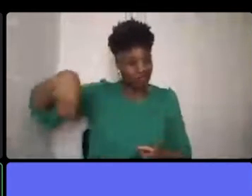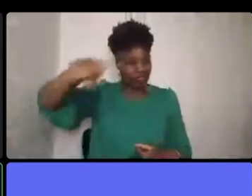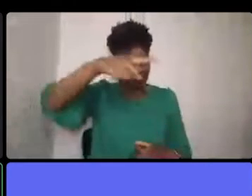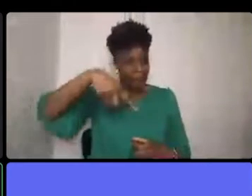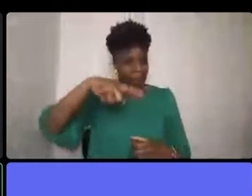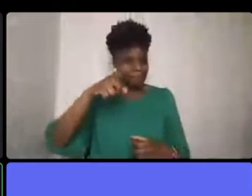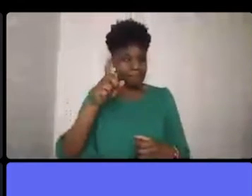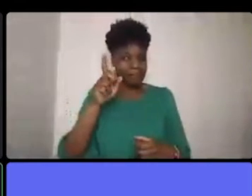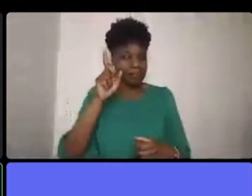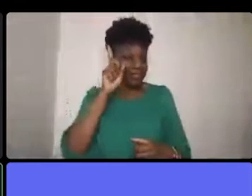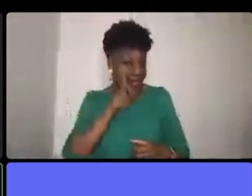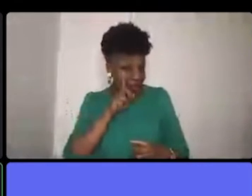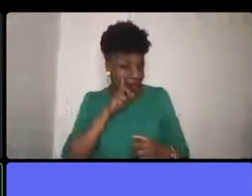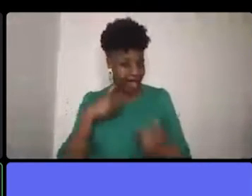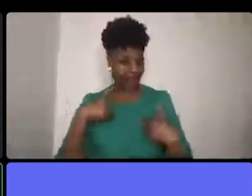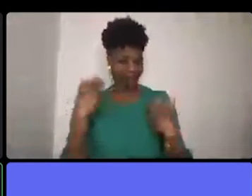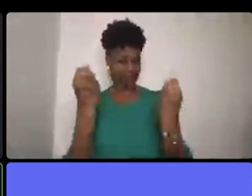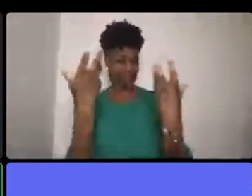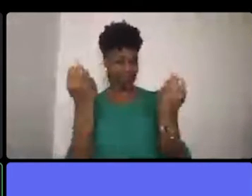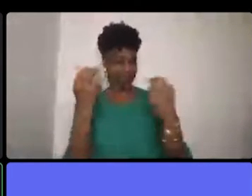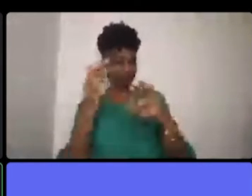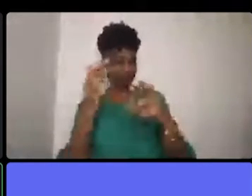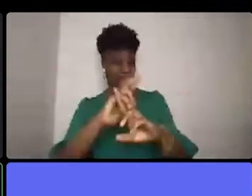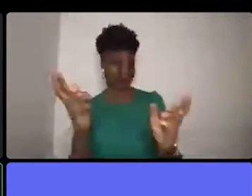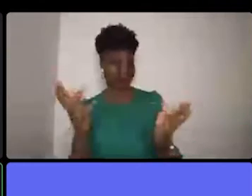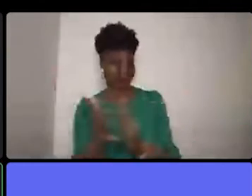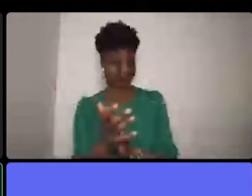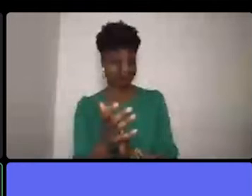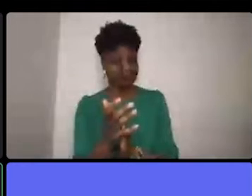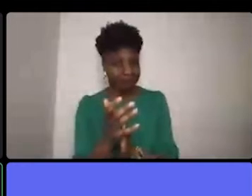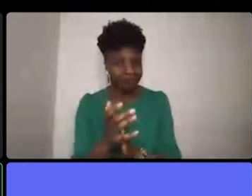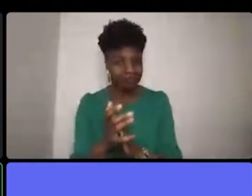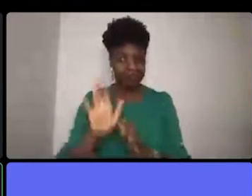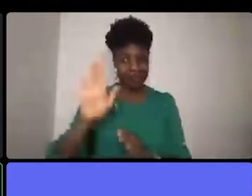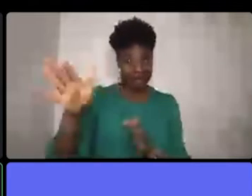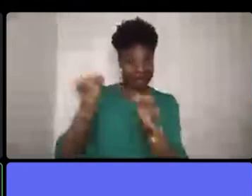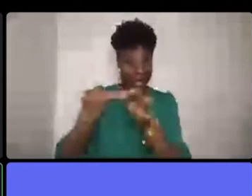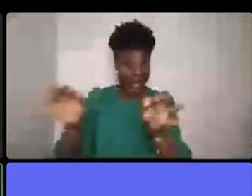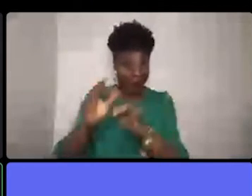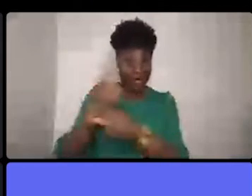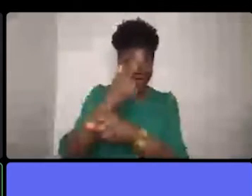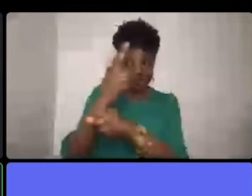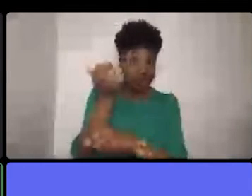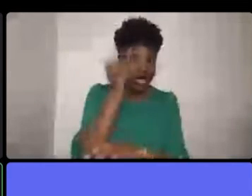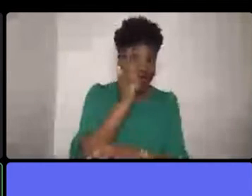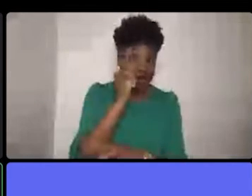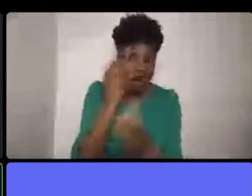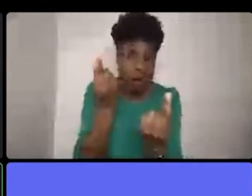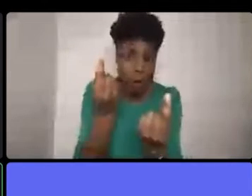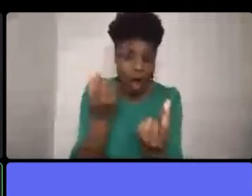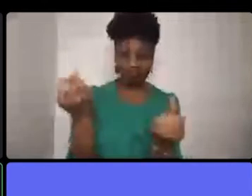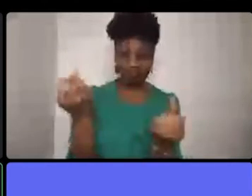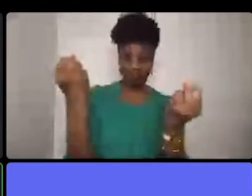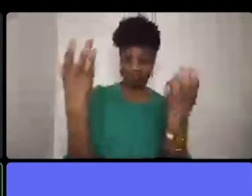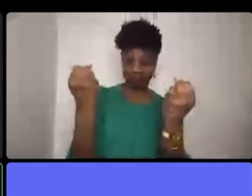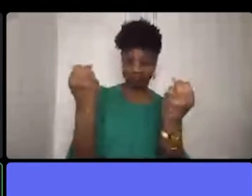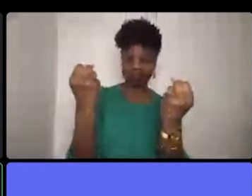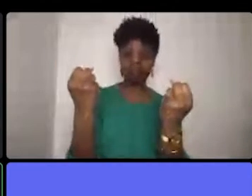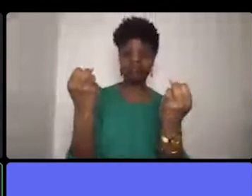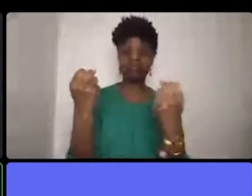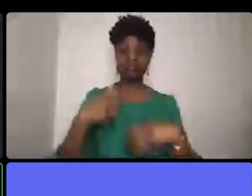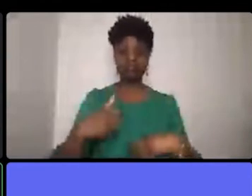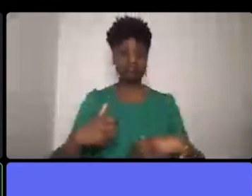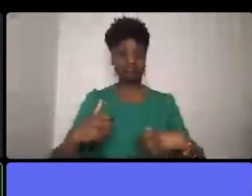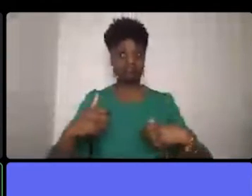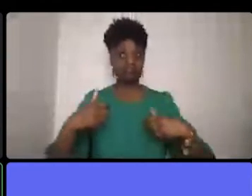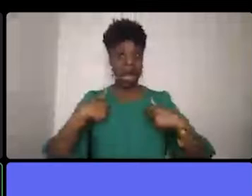at their language or that use the language that they use to communicate on a day-to-day basis. Because I'm pretty sure y'all have seen